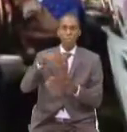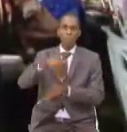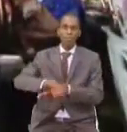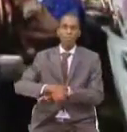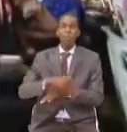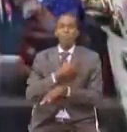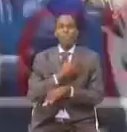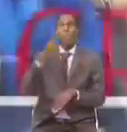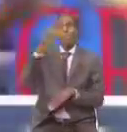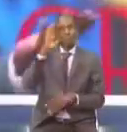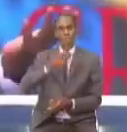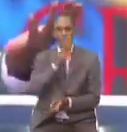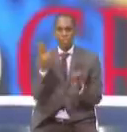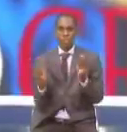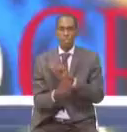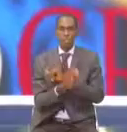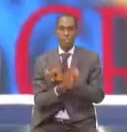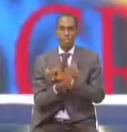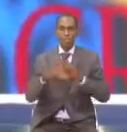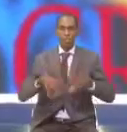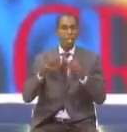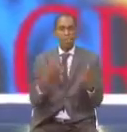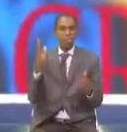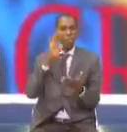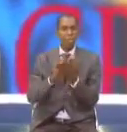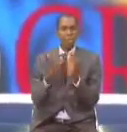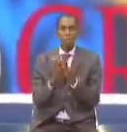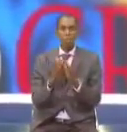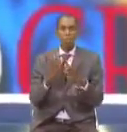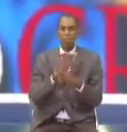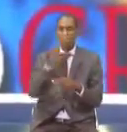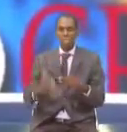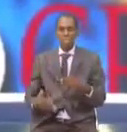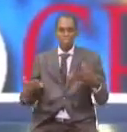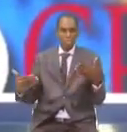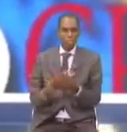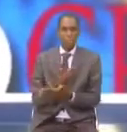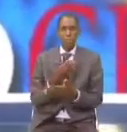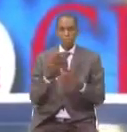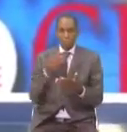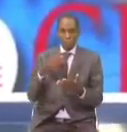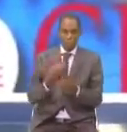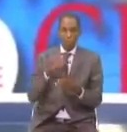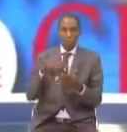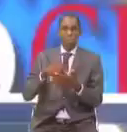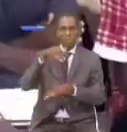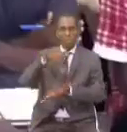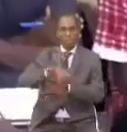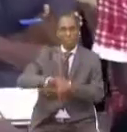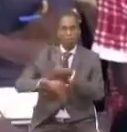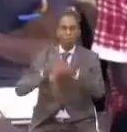will change your life. Everything will become totally new in your life from tonight, in